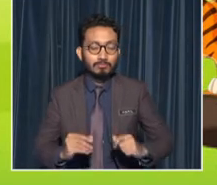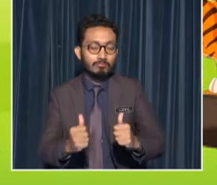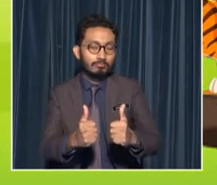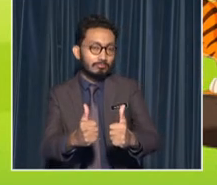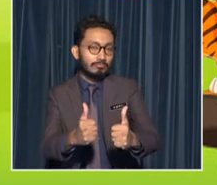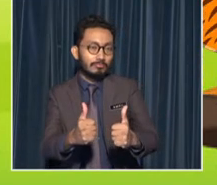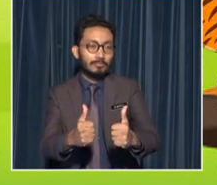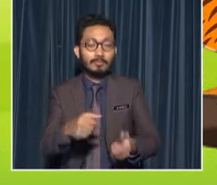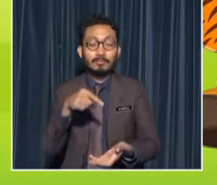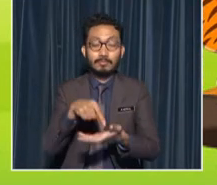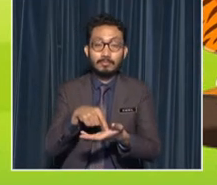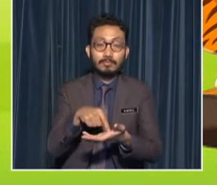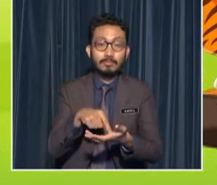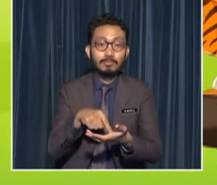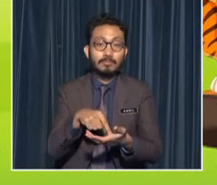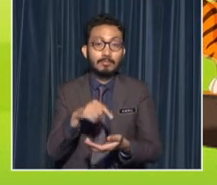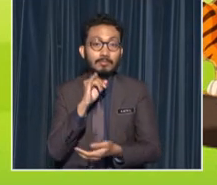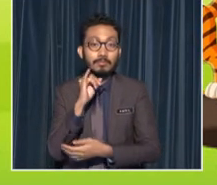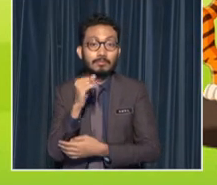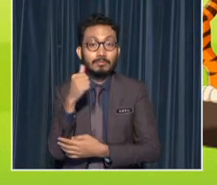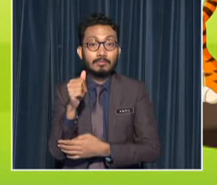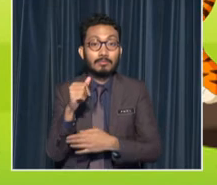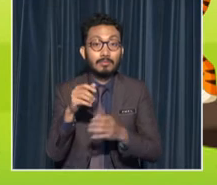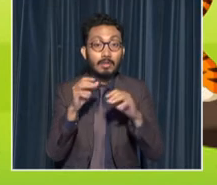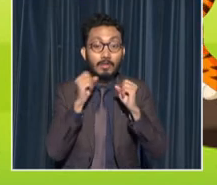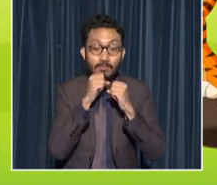Good! It is a dragonfly.